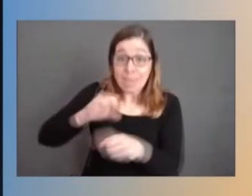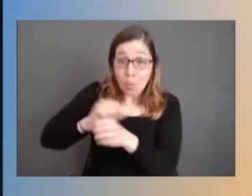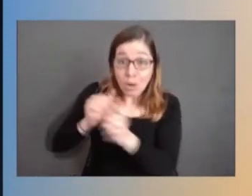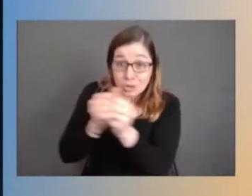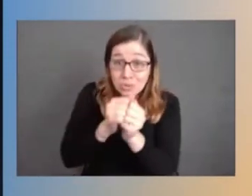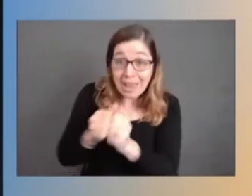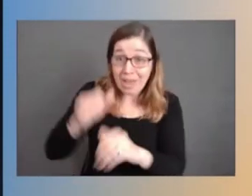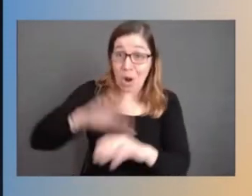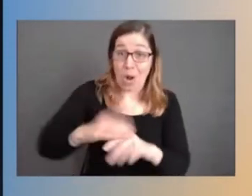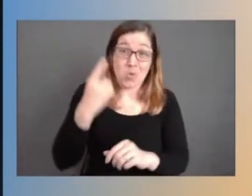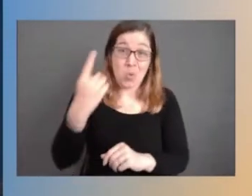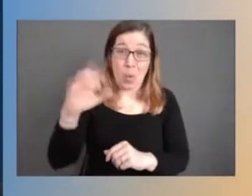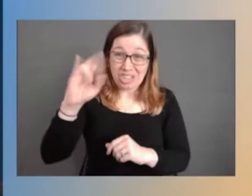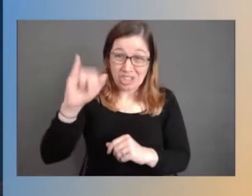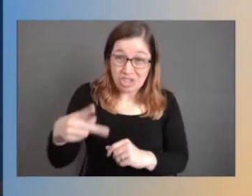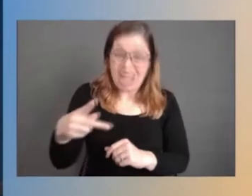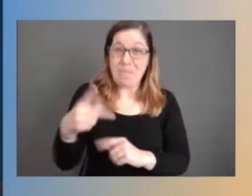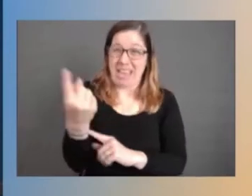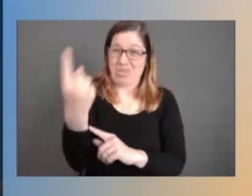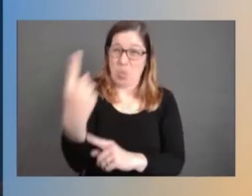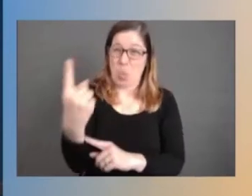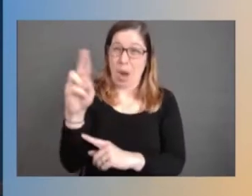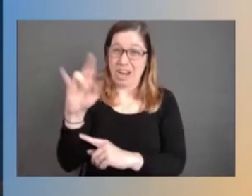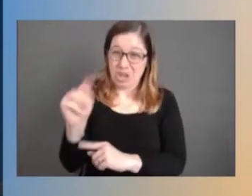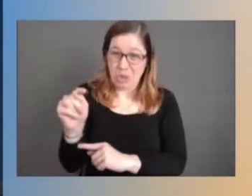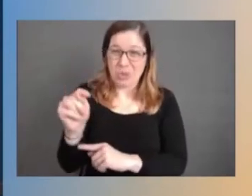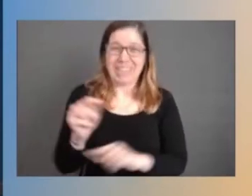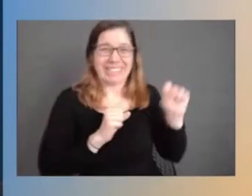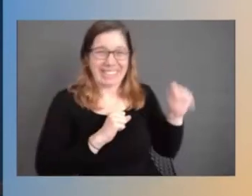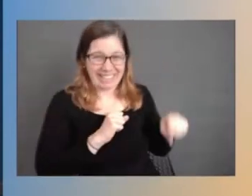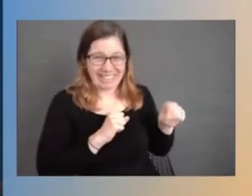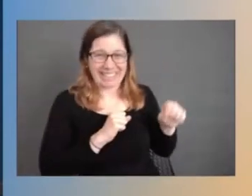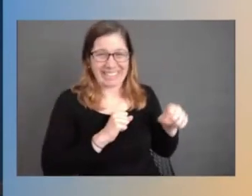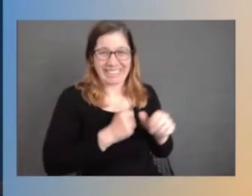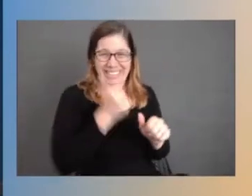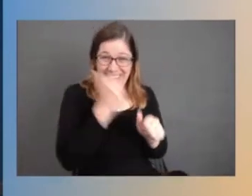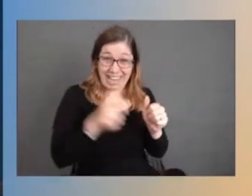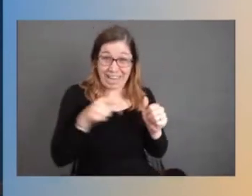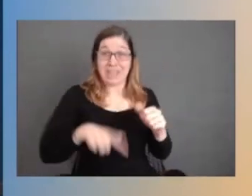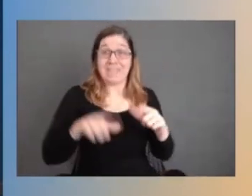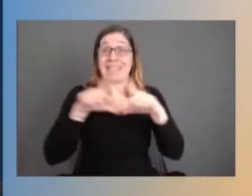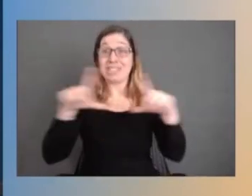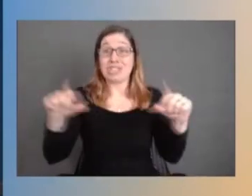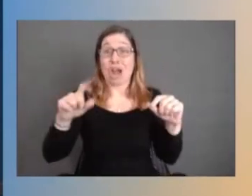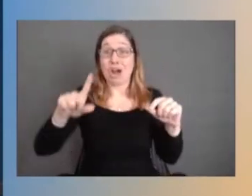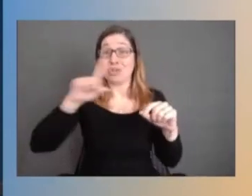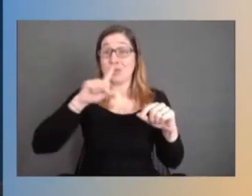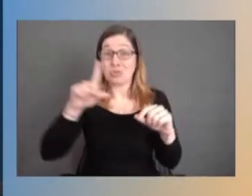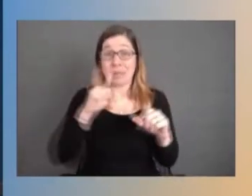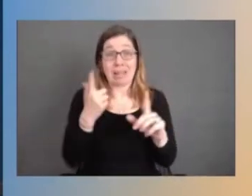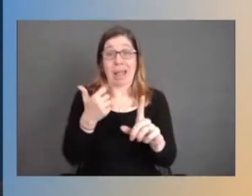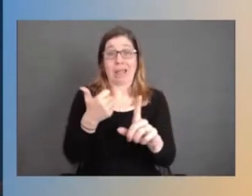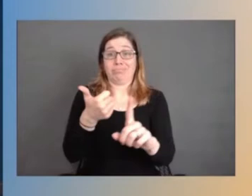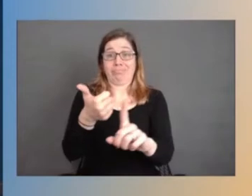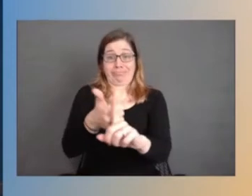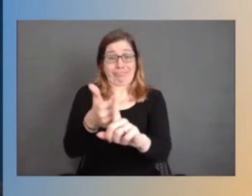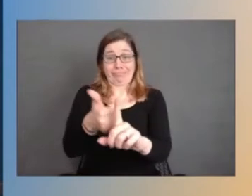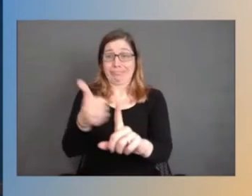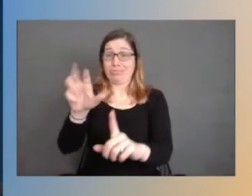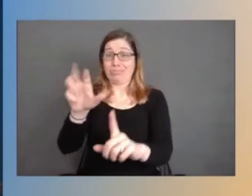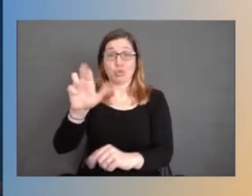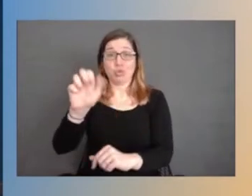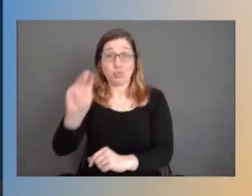just one unit. Absolutely, and each of these cards is effectively a full standalone computer. It's got its own dedicated RAM. It's got its own